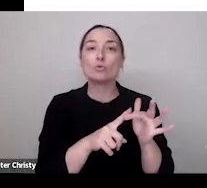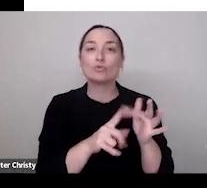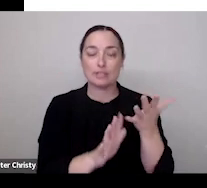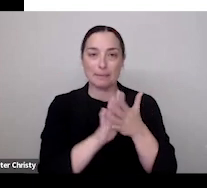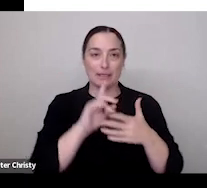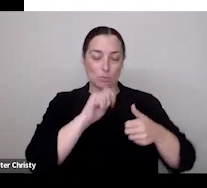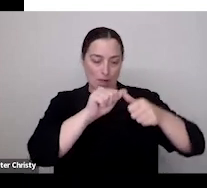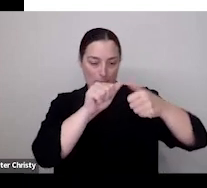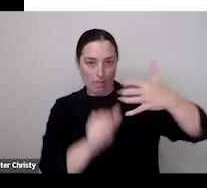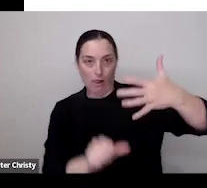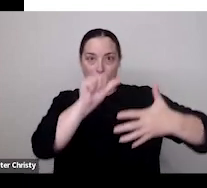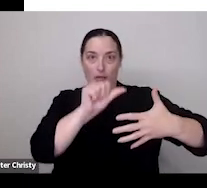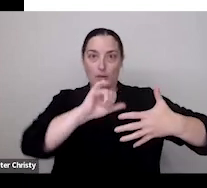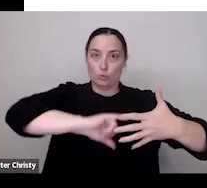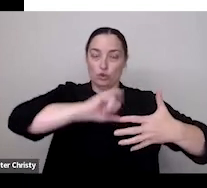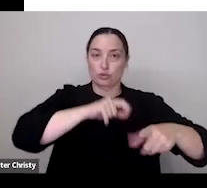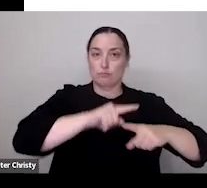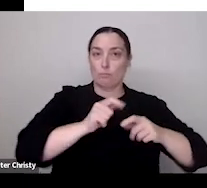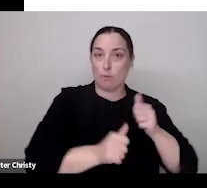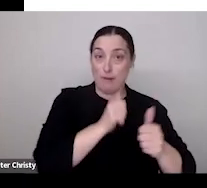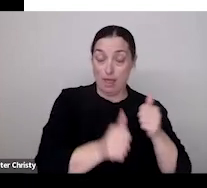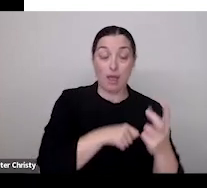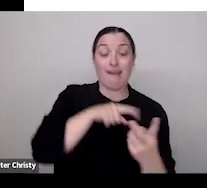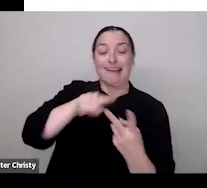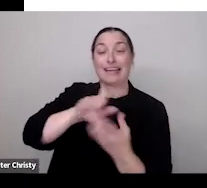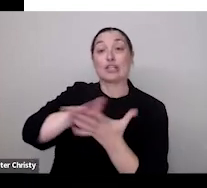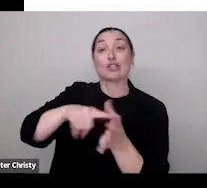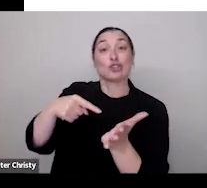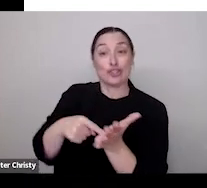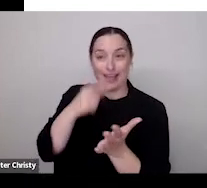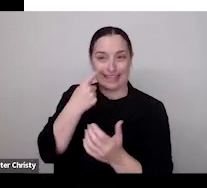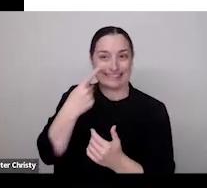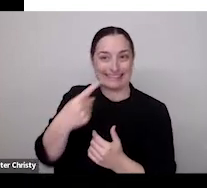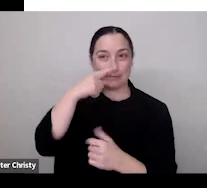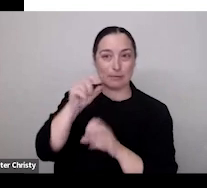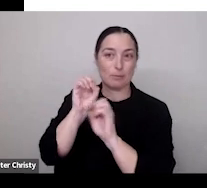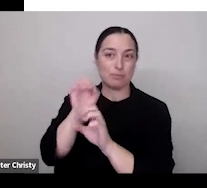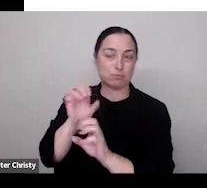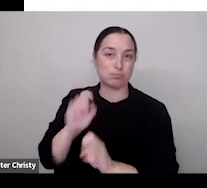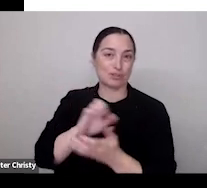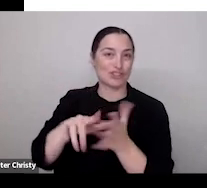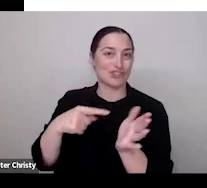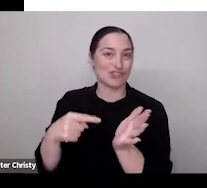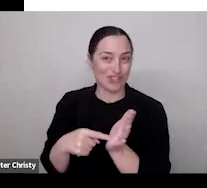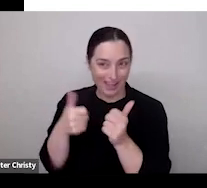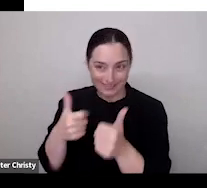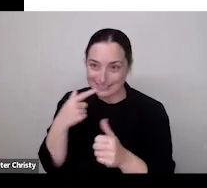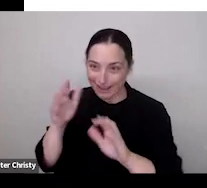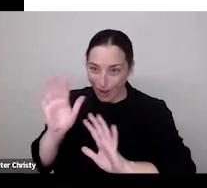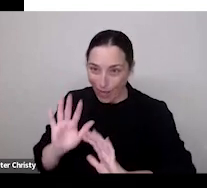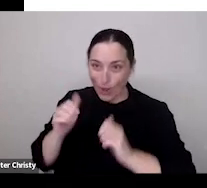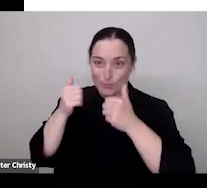popular. But there's a second feature, which is the chat, and I can see that a number of you are already using the chat to say hello to each